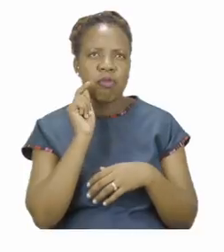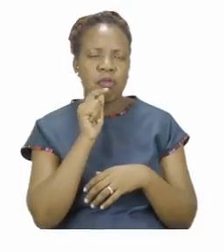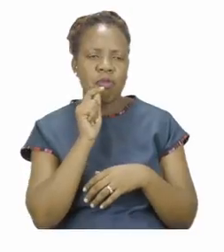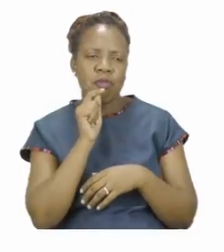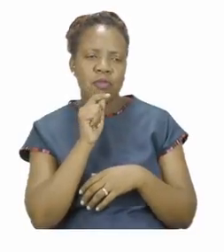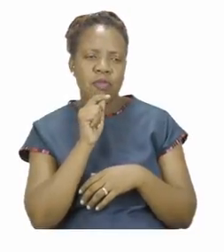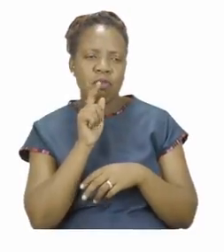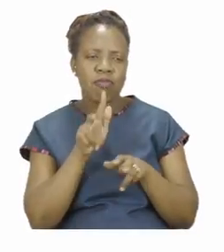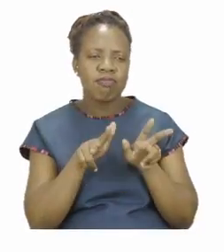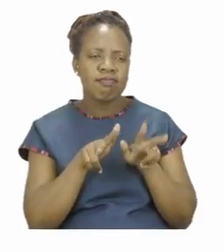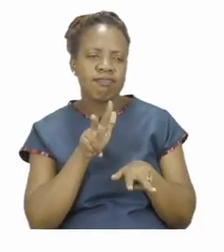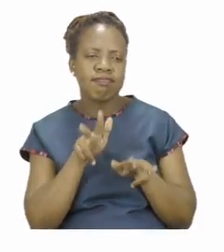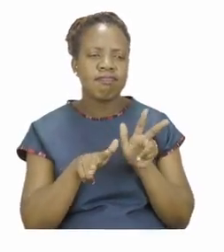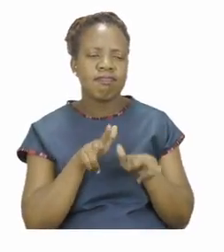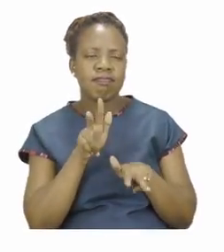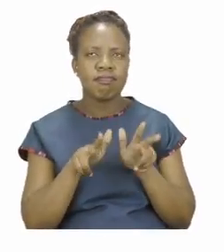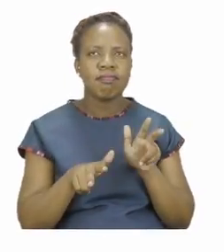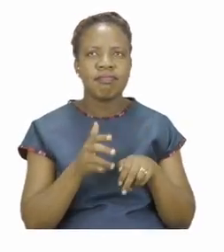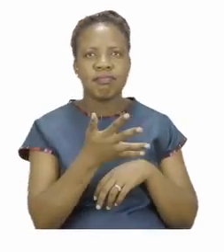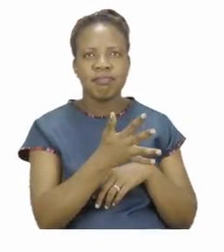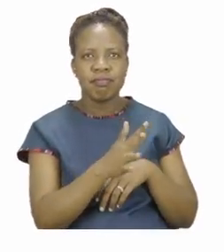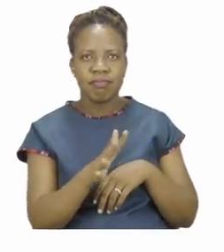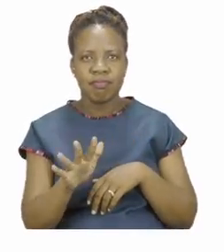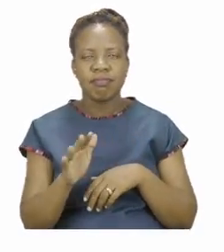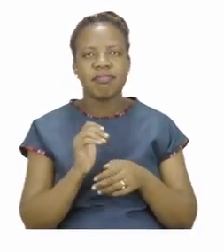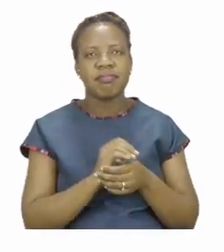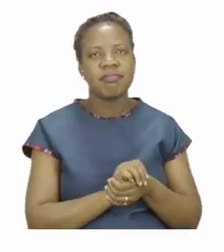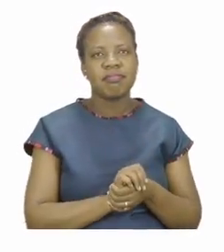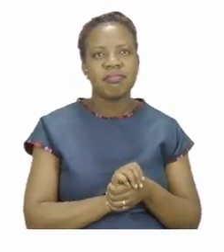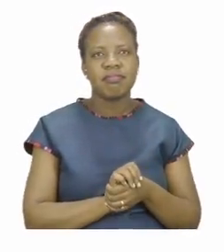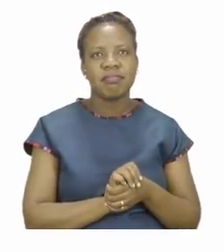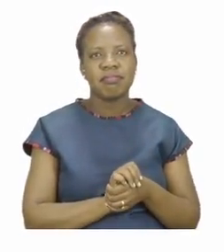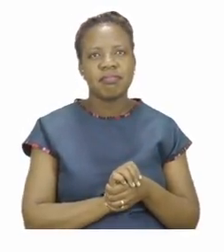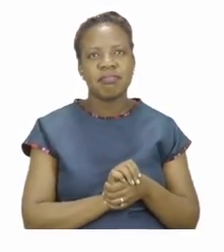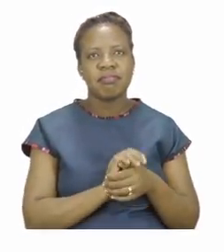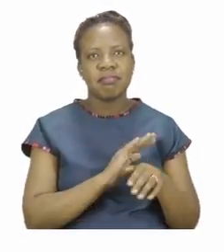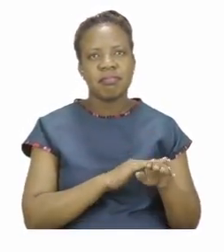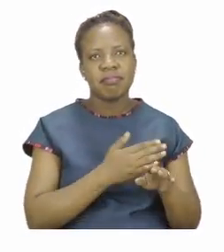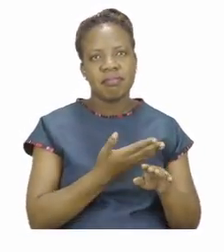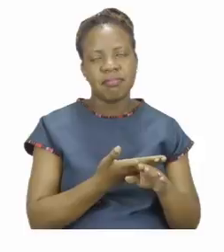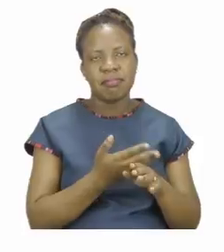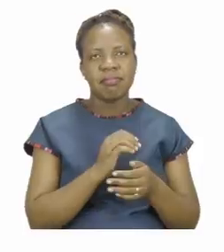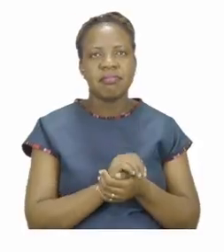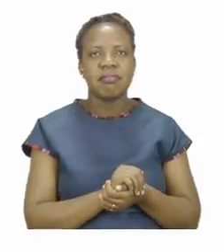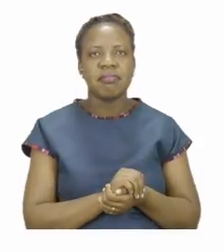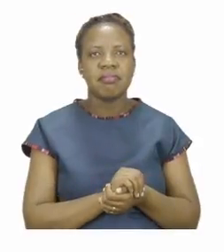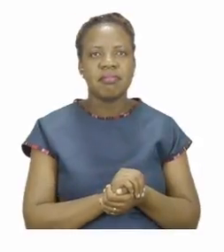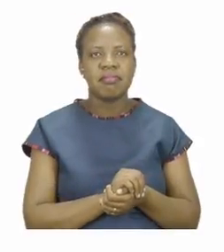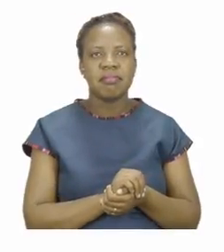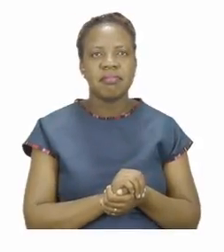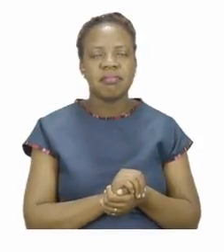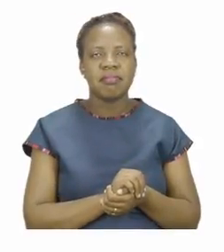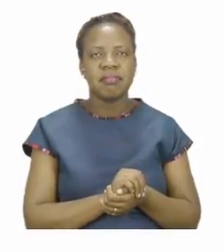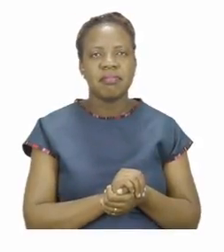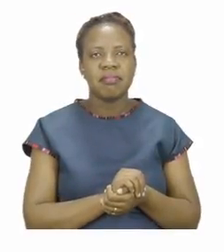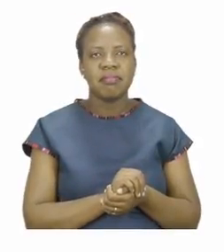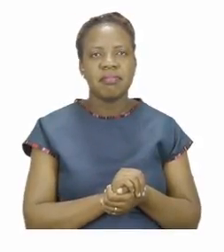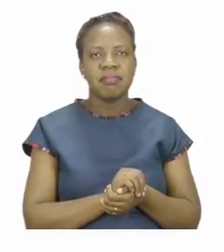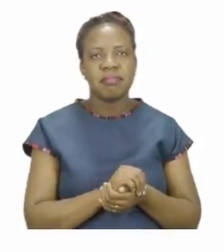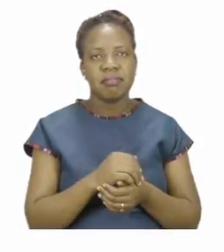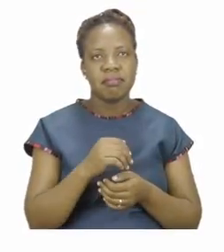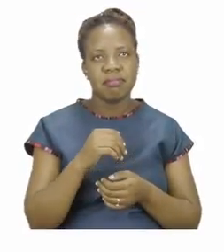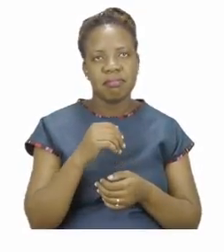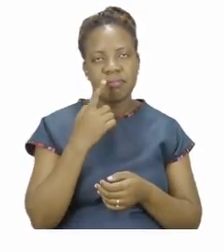Now, I've made one sentence for you as well, and I want you to pay attention to the things that we're going to be talking about. So let's take a look at the